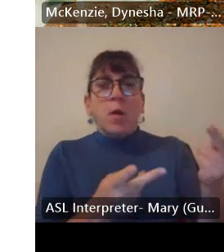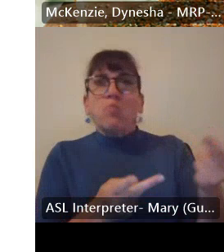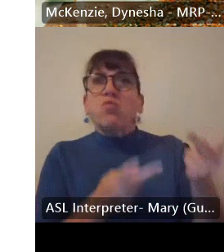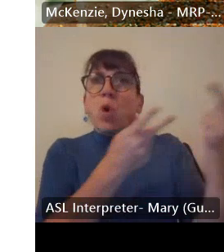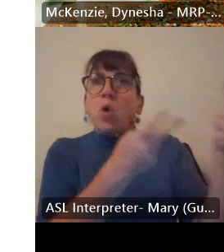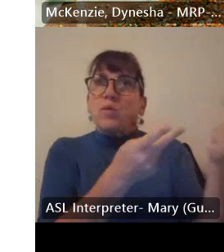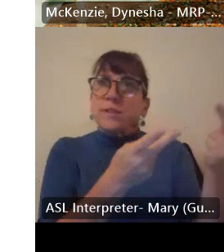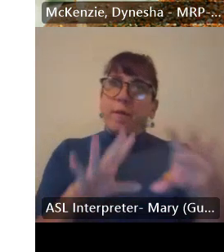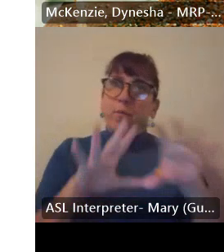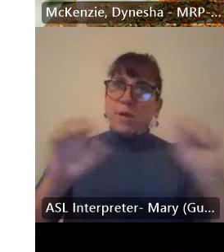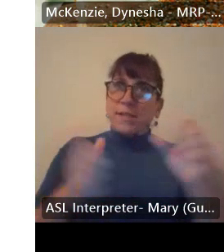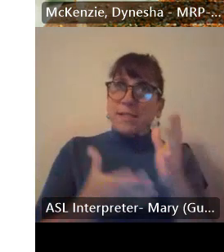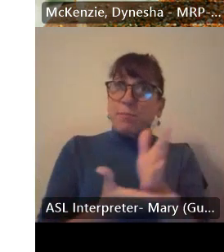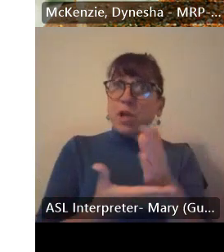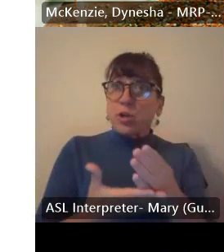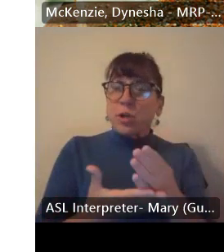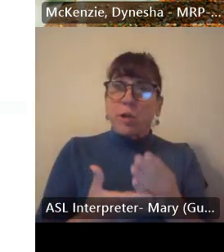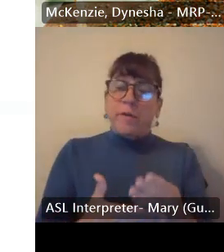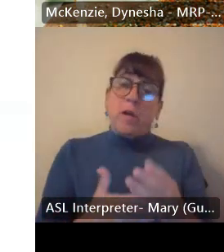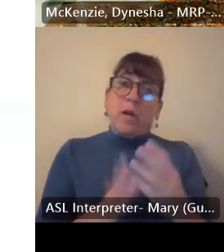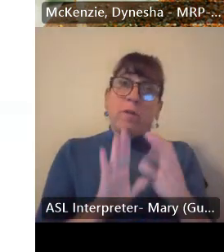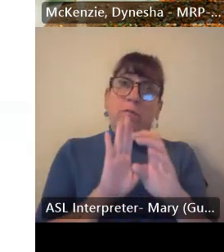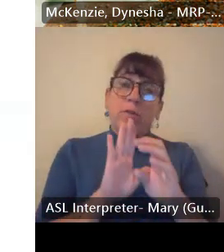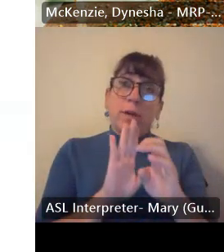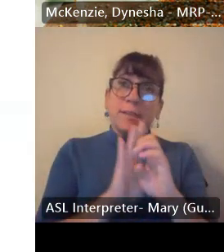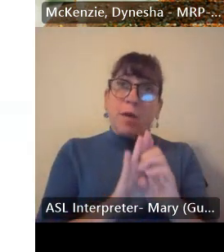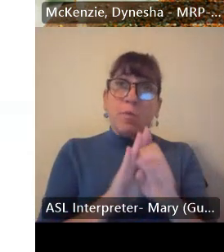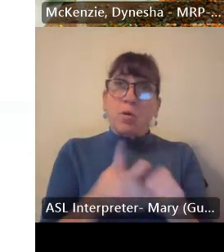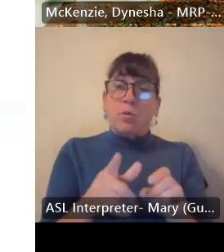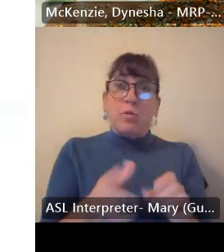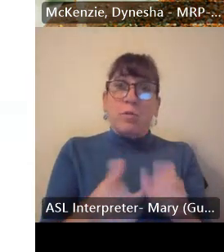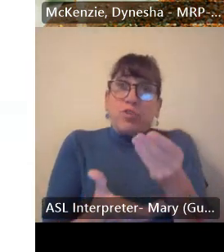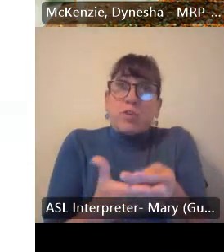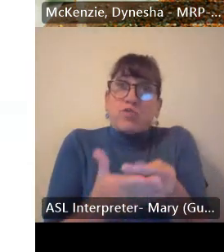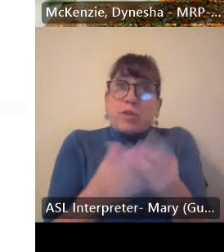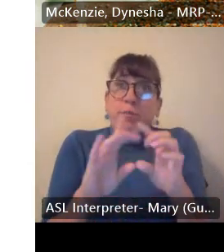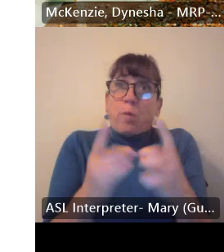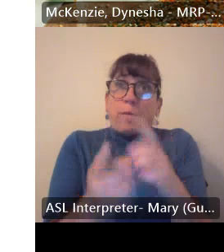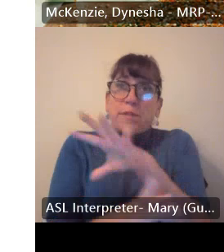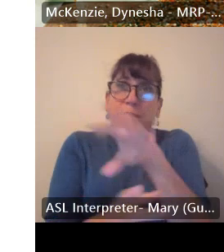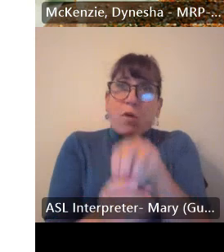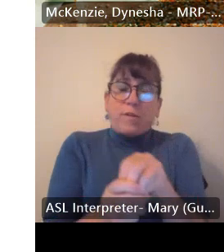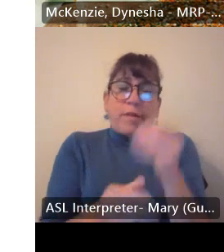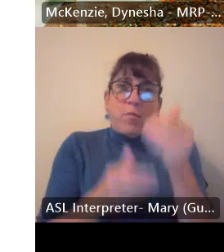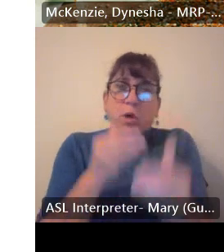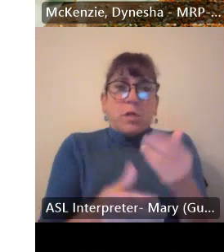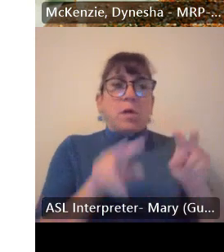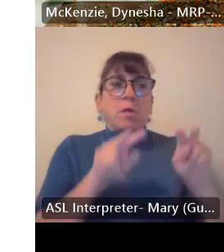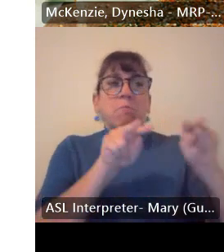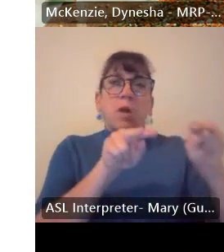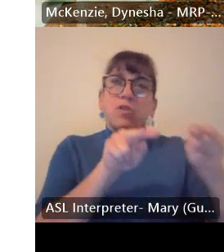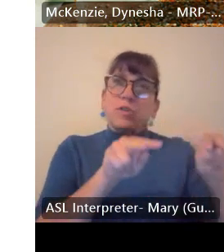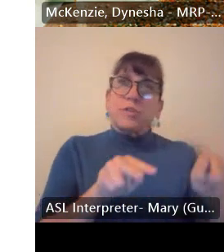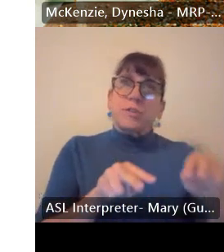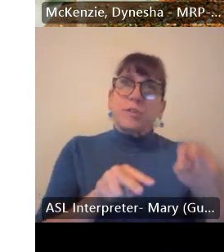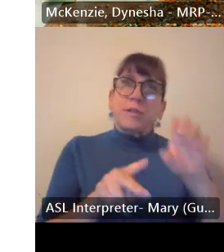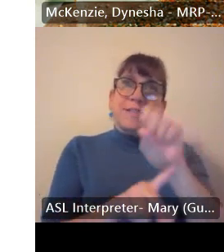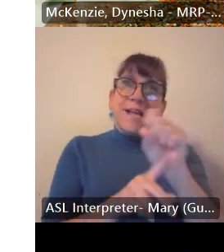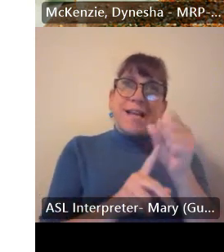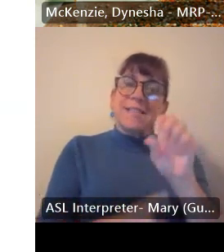for example, Treasury is also involved in the process, and it monitors the status of funds, how much money